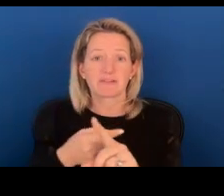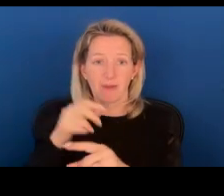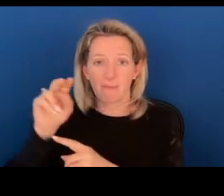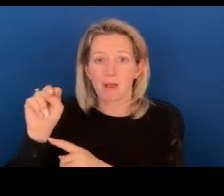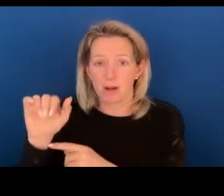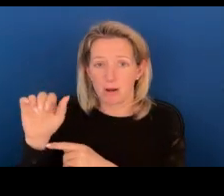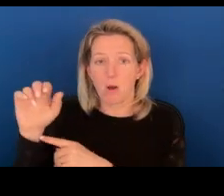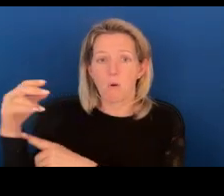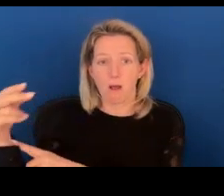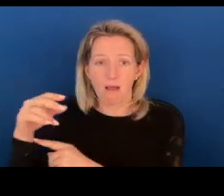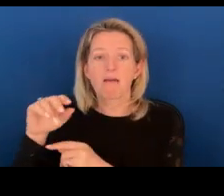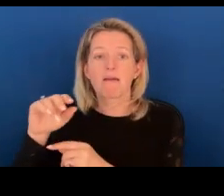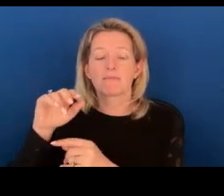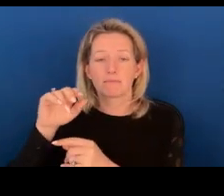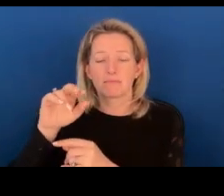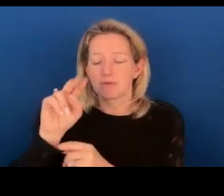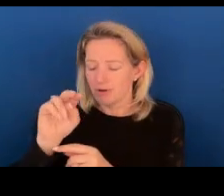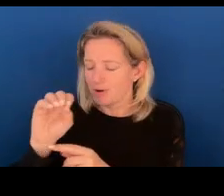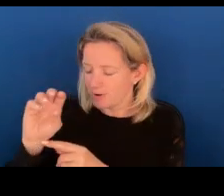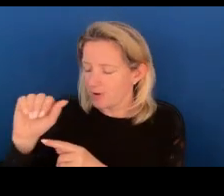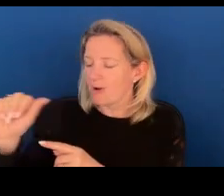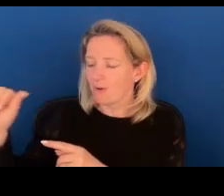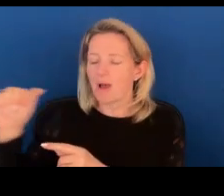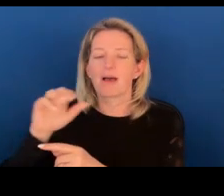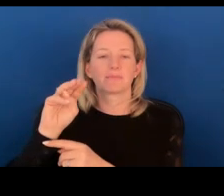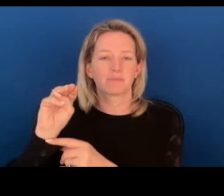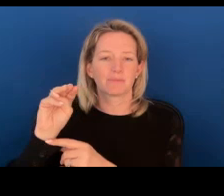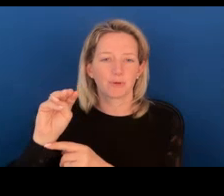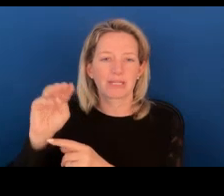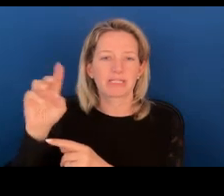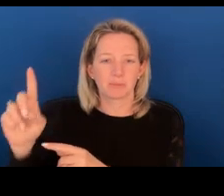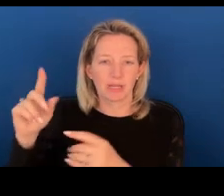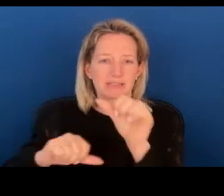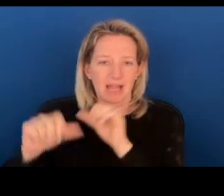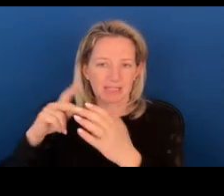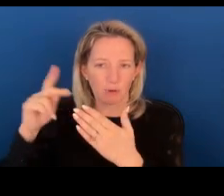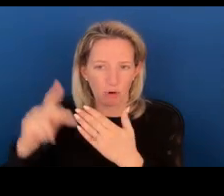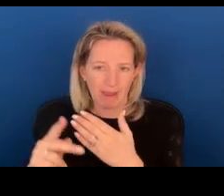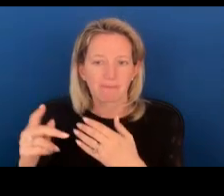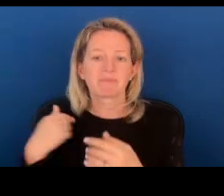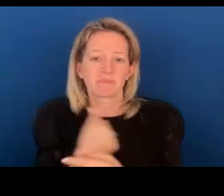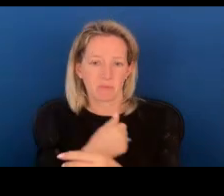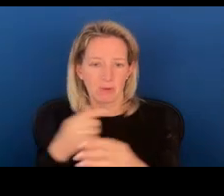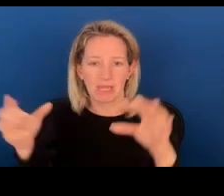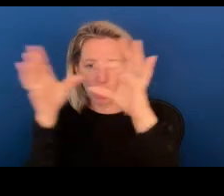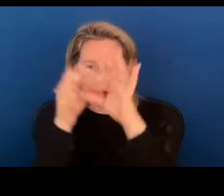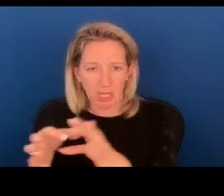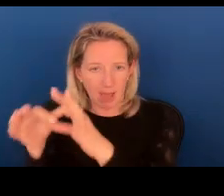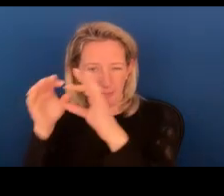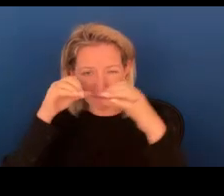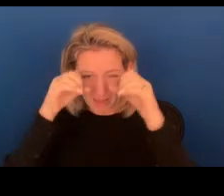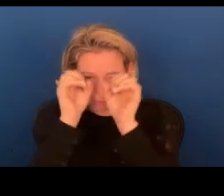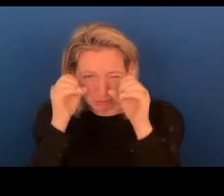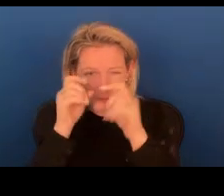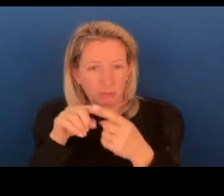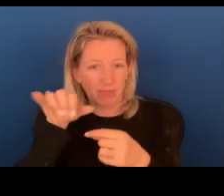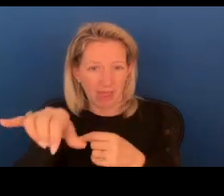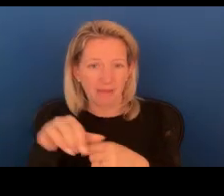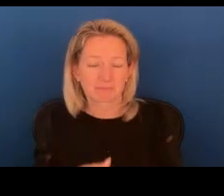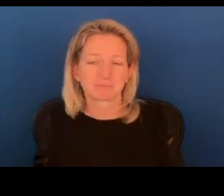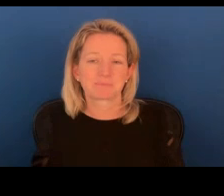things to it like a microscope we can hook up to it, and so the students can see on that big screen. Next, please. So a